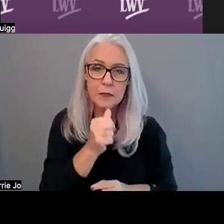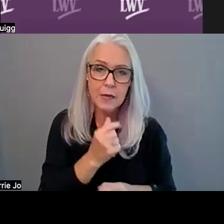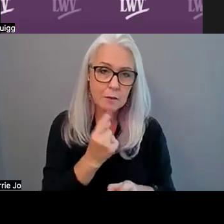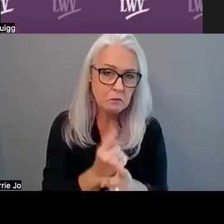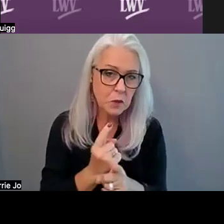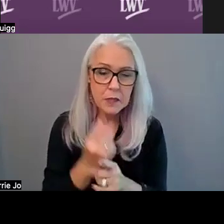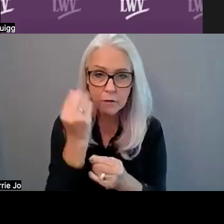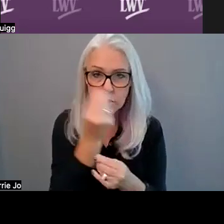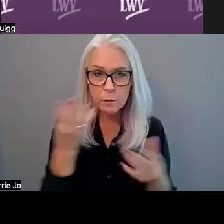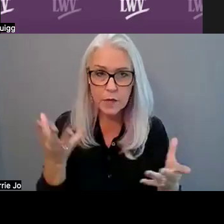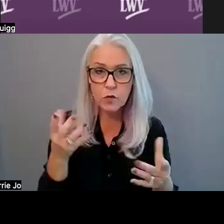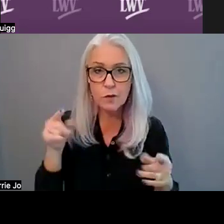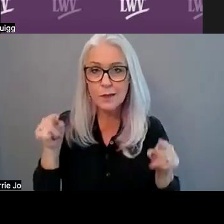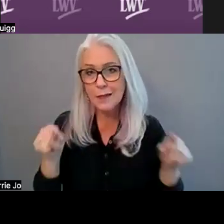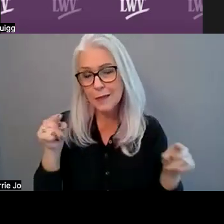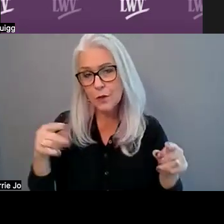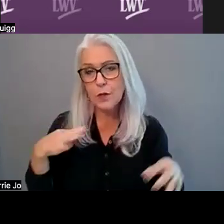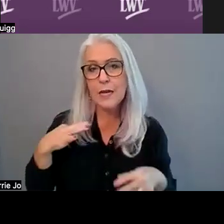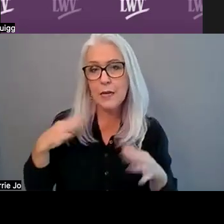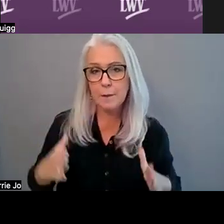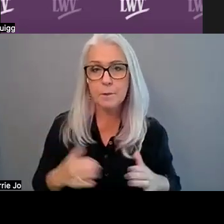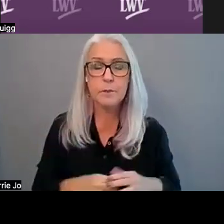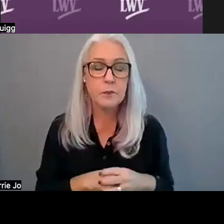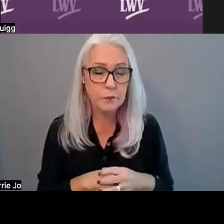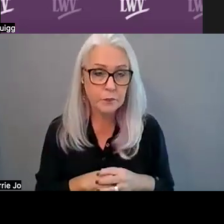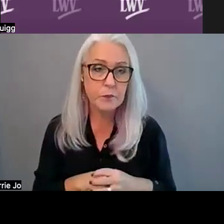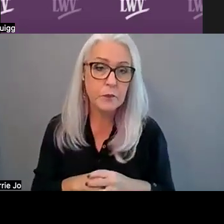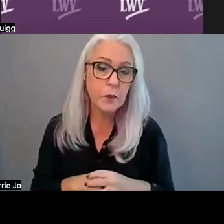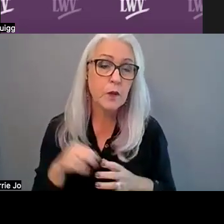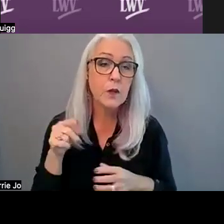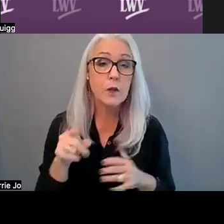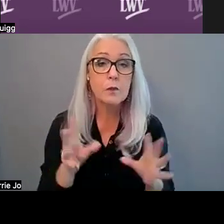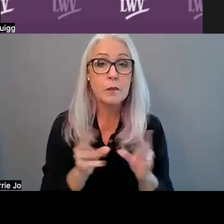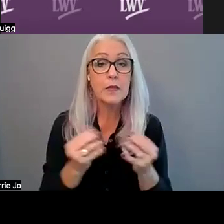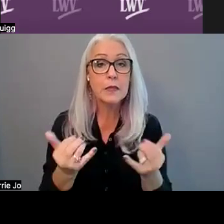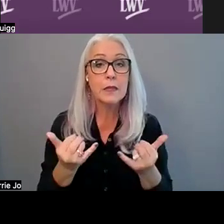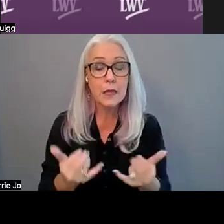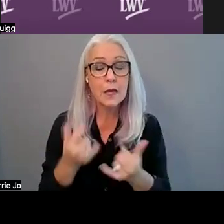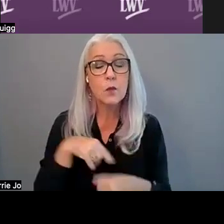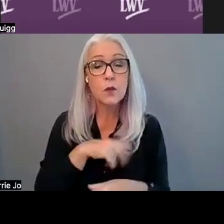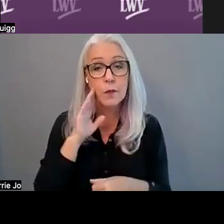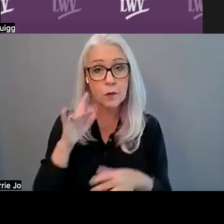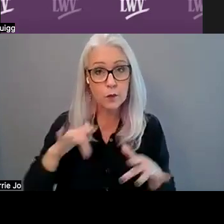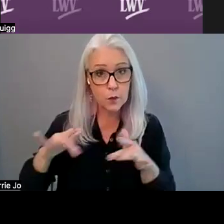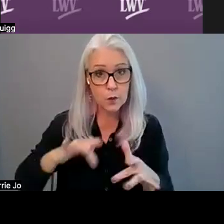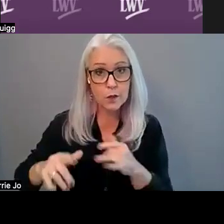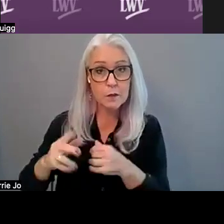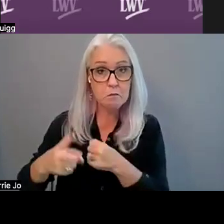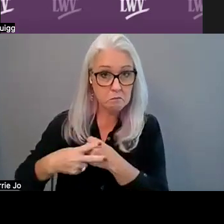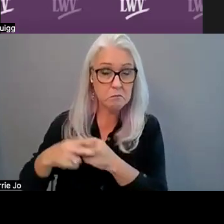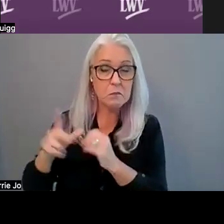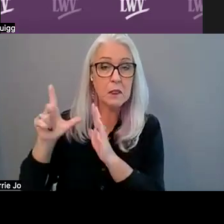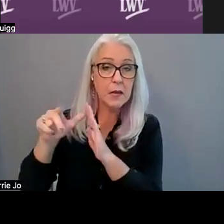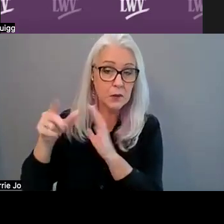of either of the candidates. The forum is being recorded, and it will be available for later viewing on